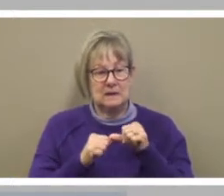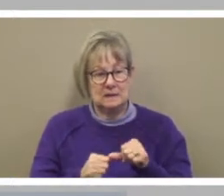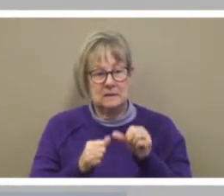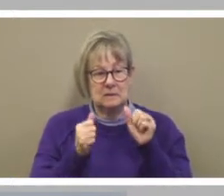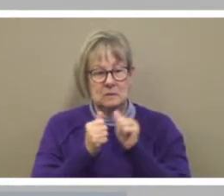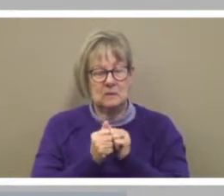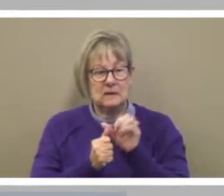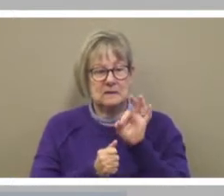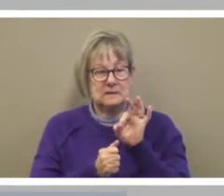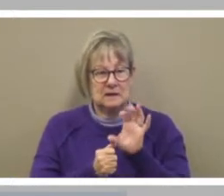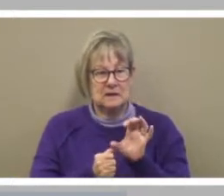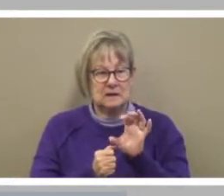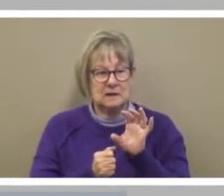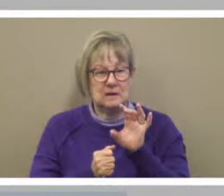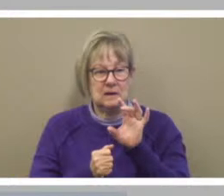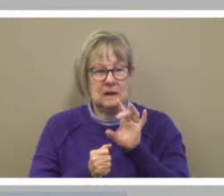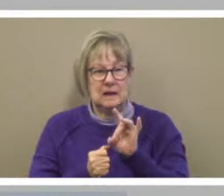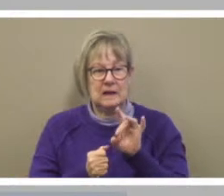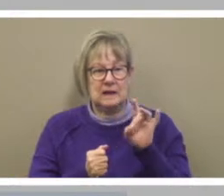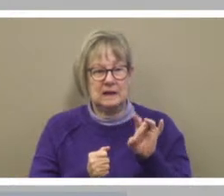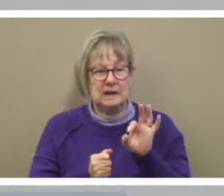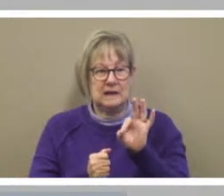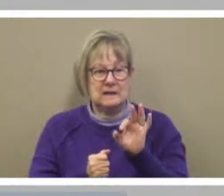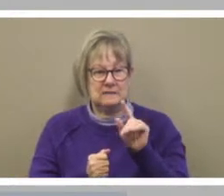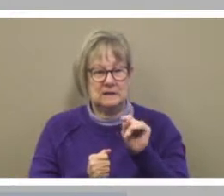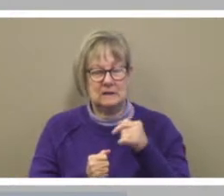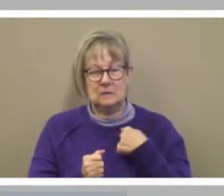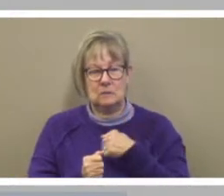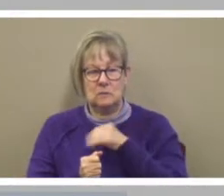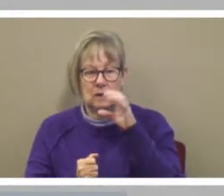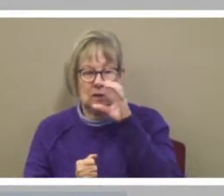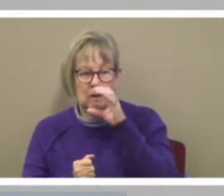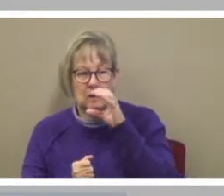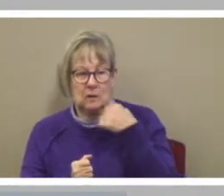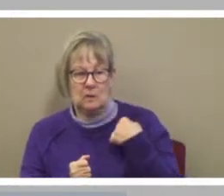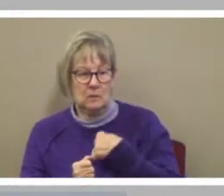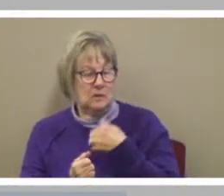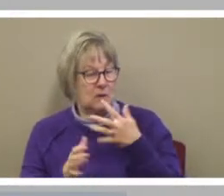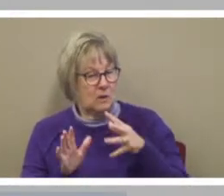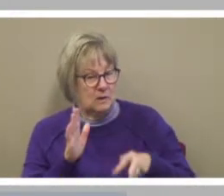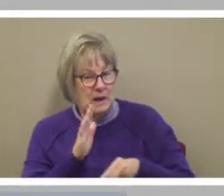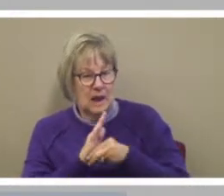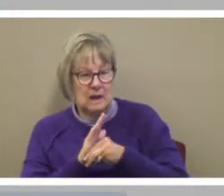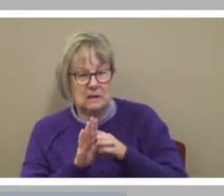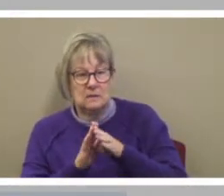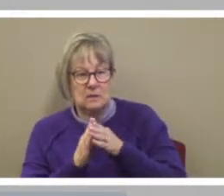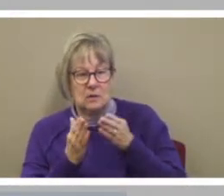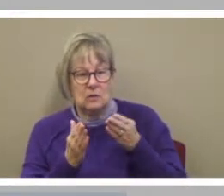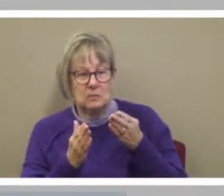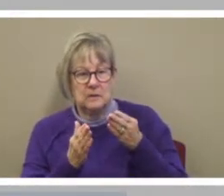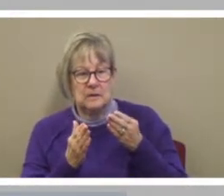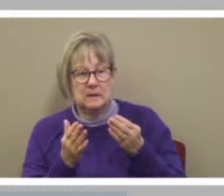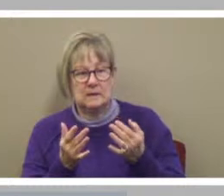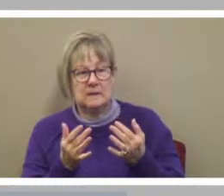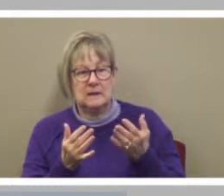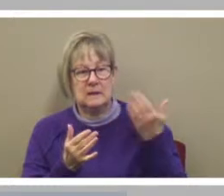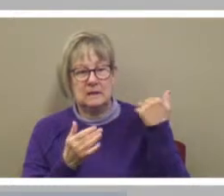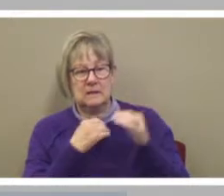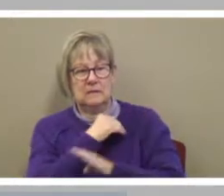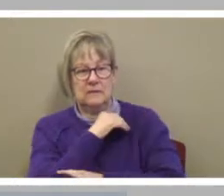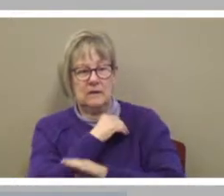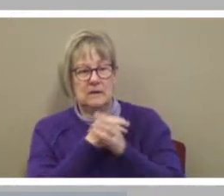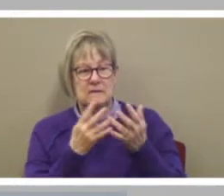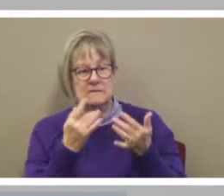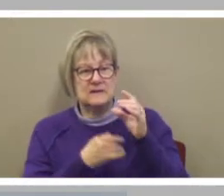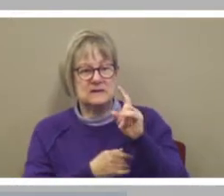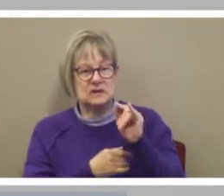with 988 FTEs. We're looking at, we have already added, they opened last fall, State Fire Station 36.